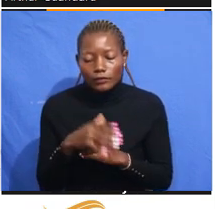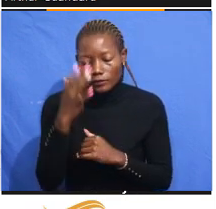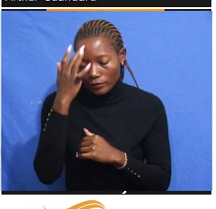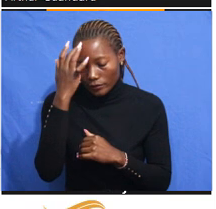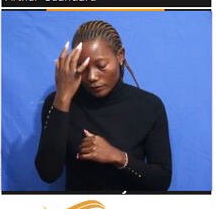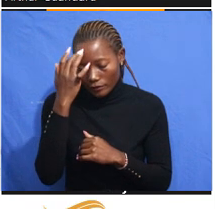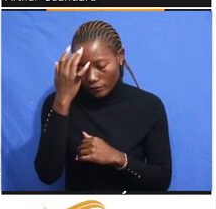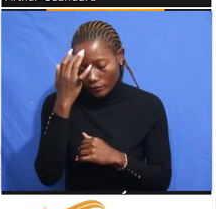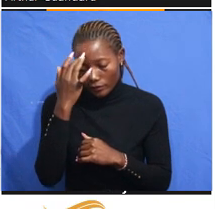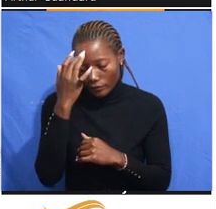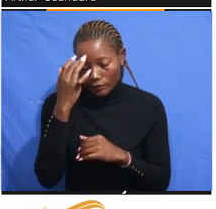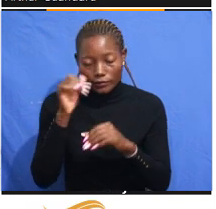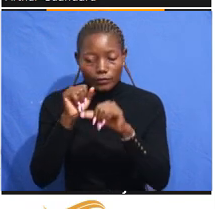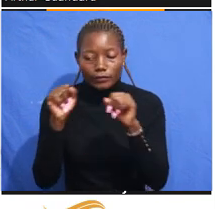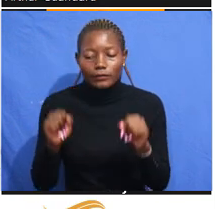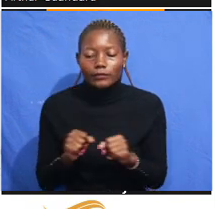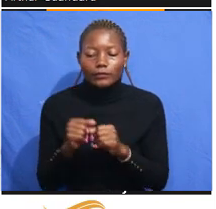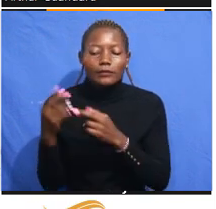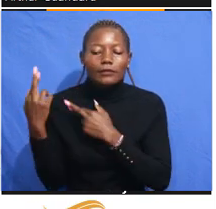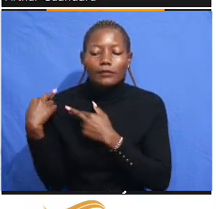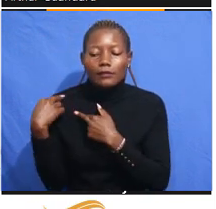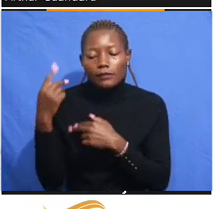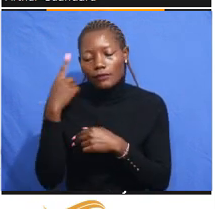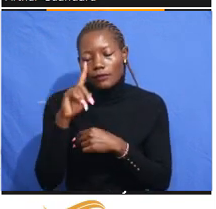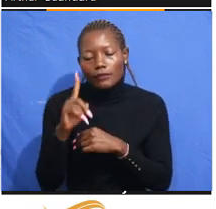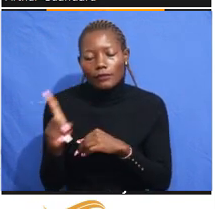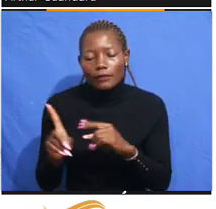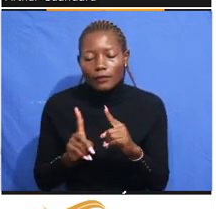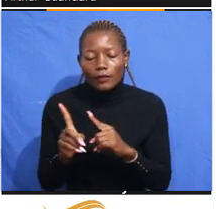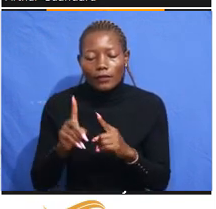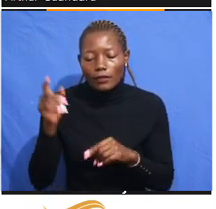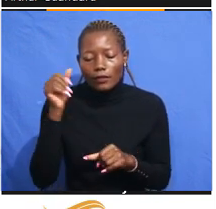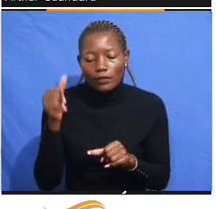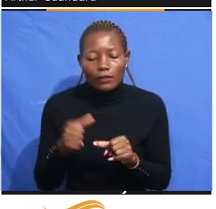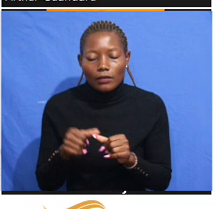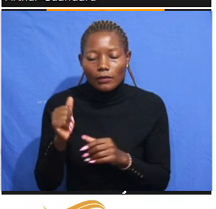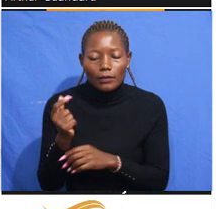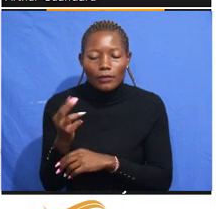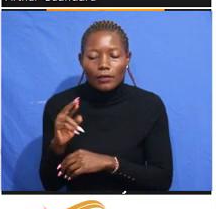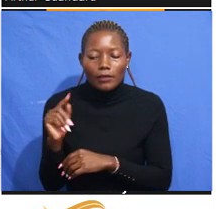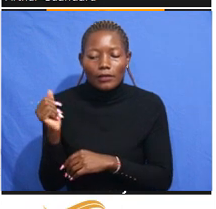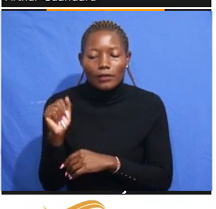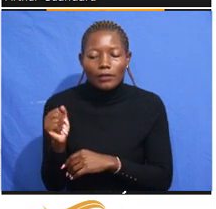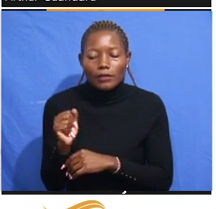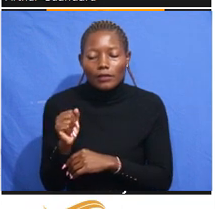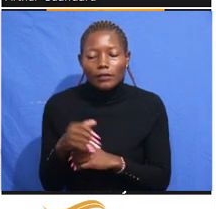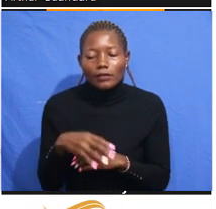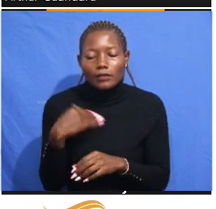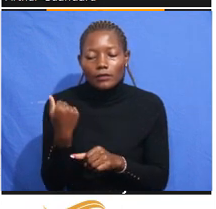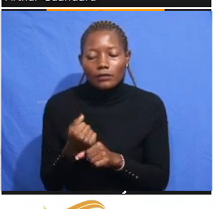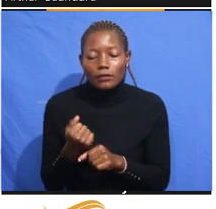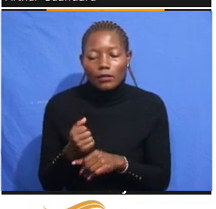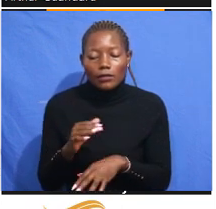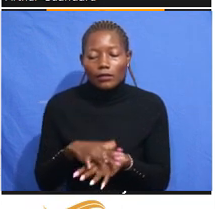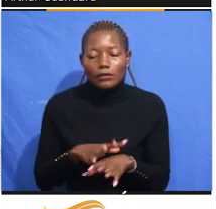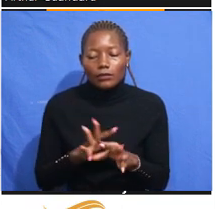now transport. Just remember, the arteries operate on elasticity.